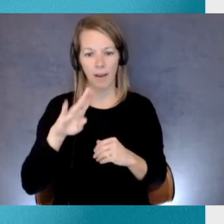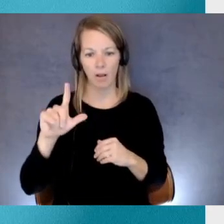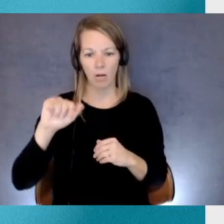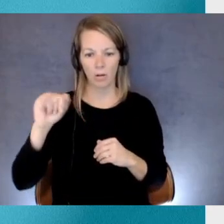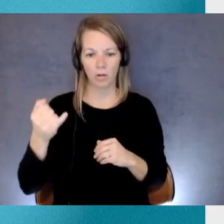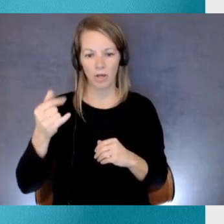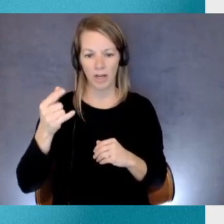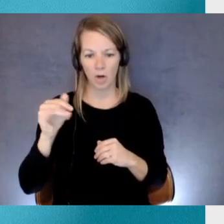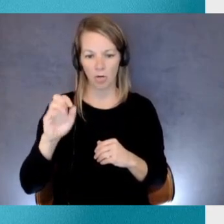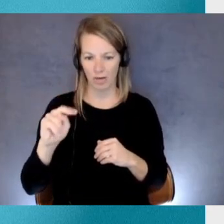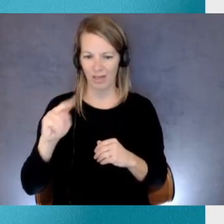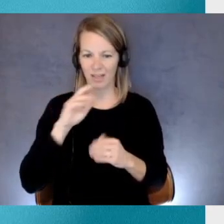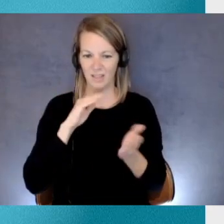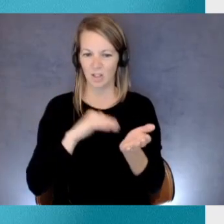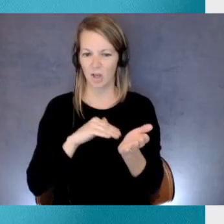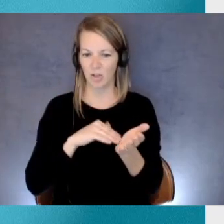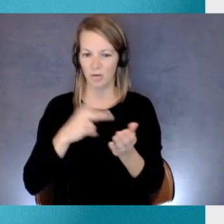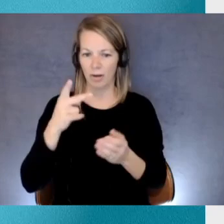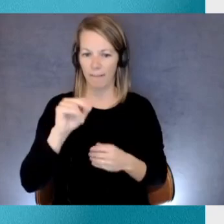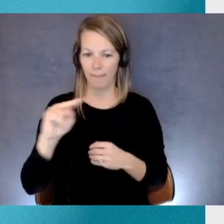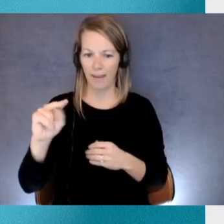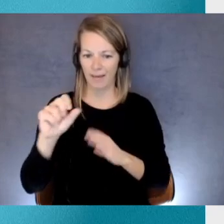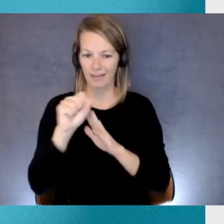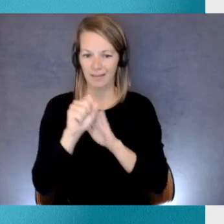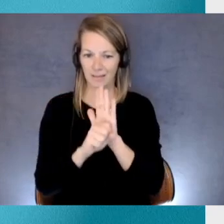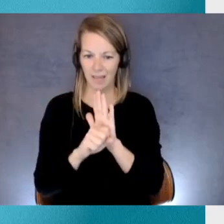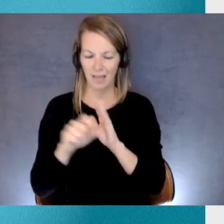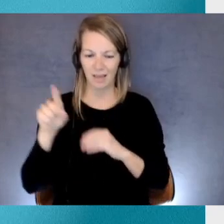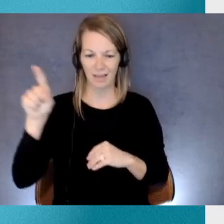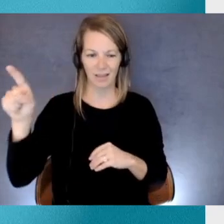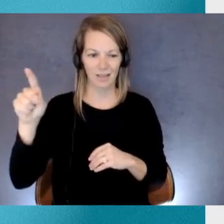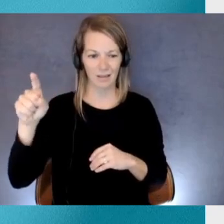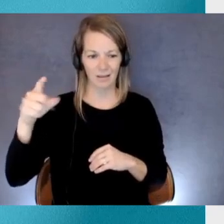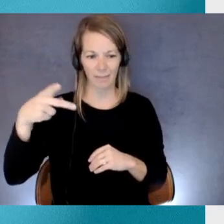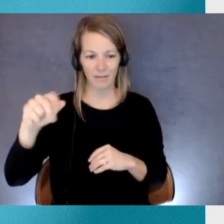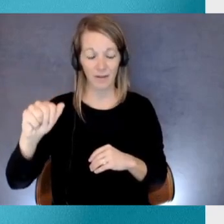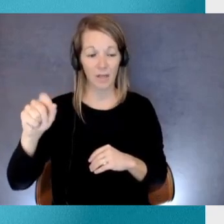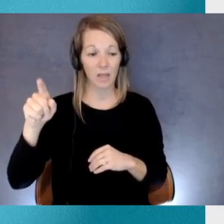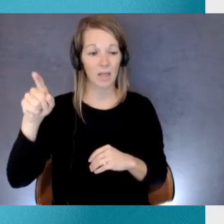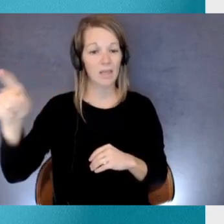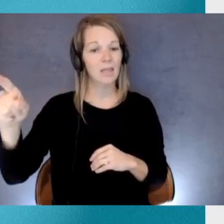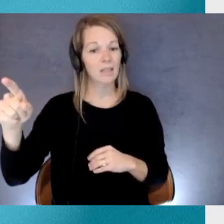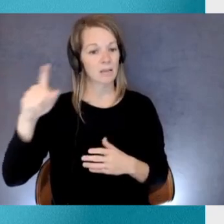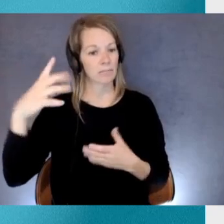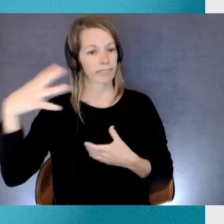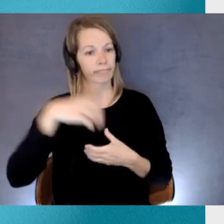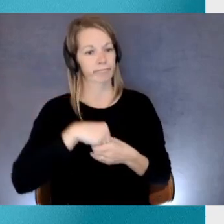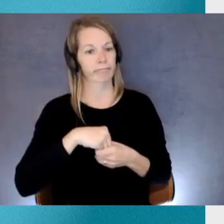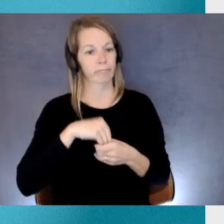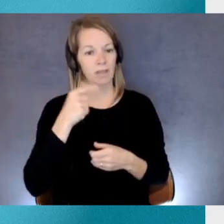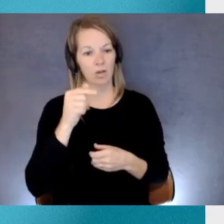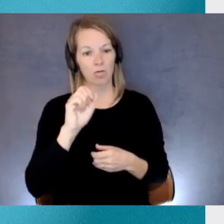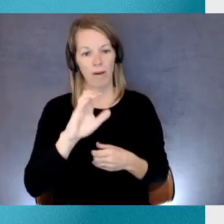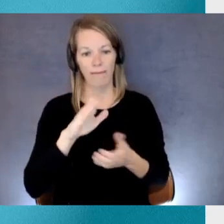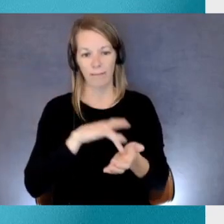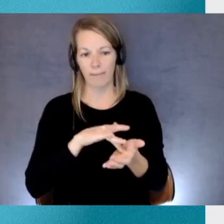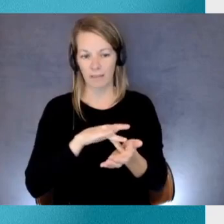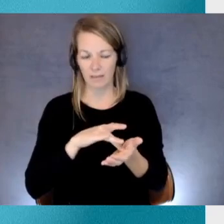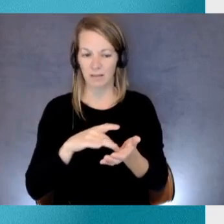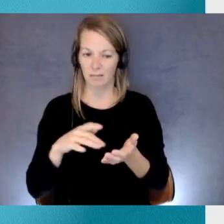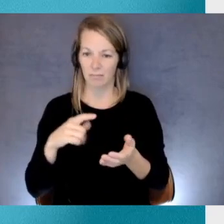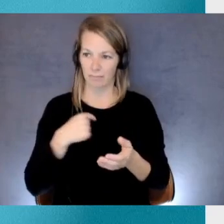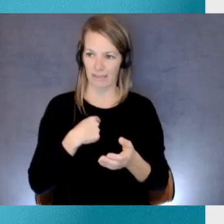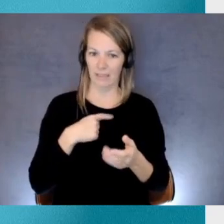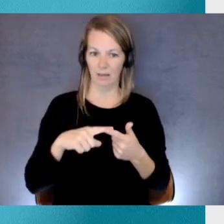a doctor at Penn State in Hershey, and he's been very active in the graphic medicine movement as one of the co-founders with myself and